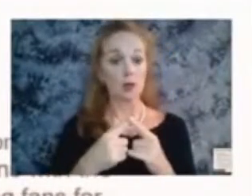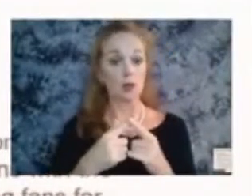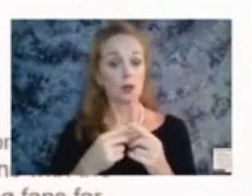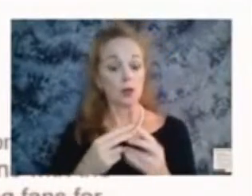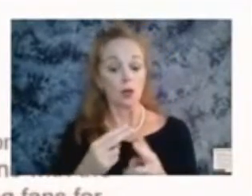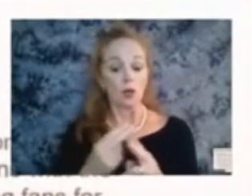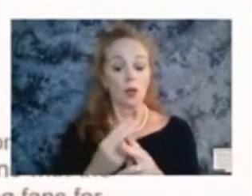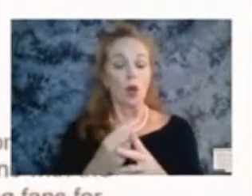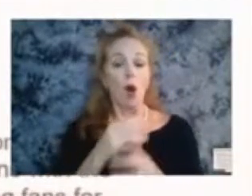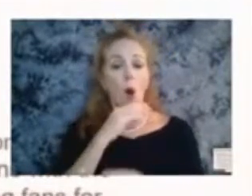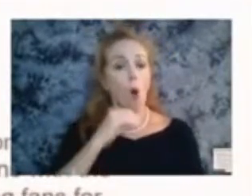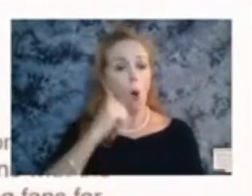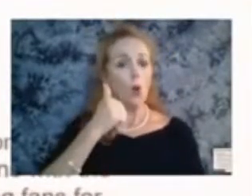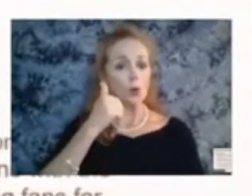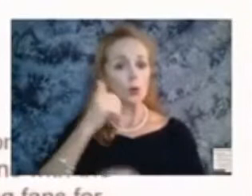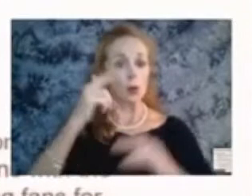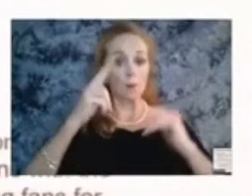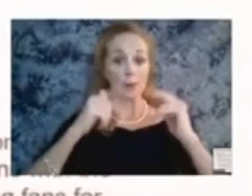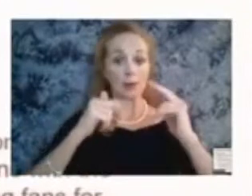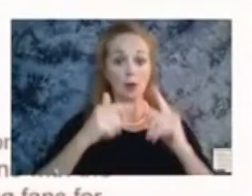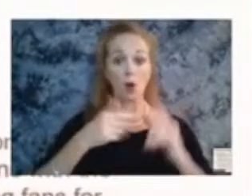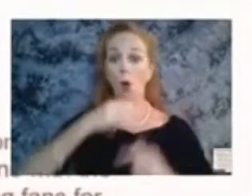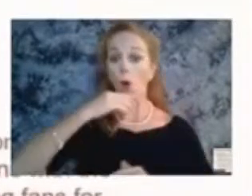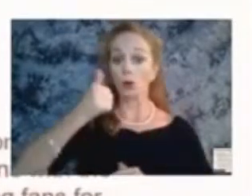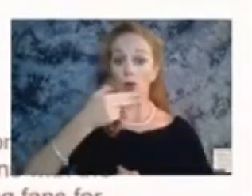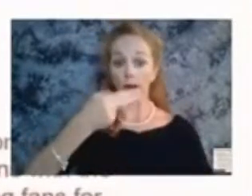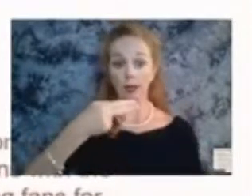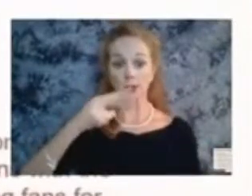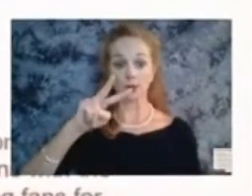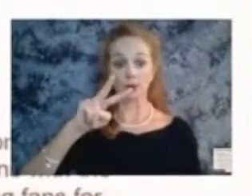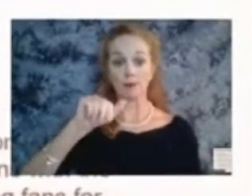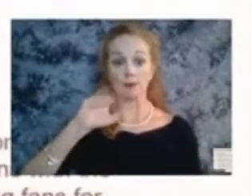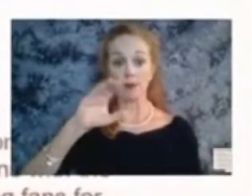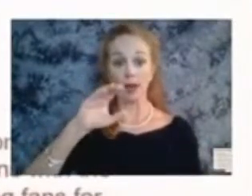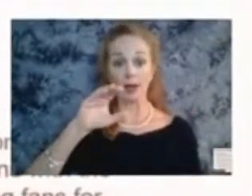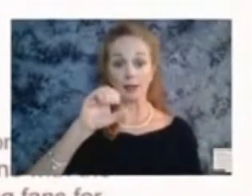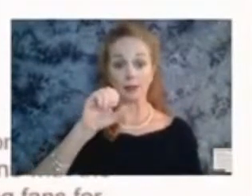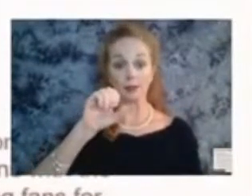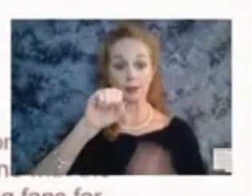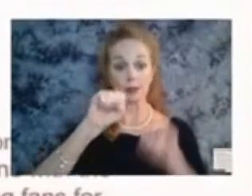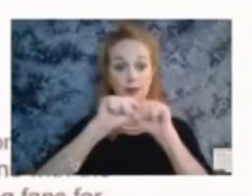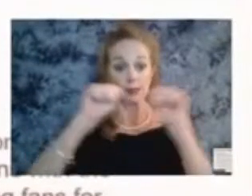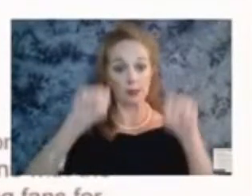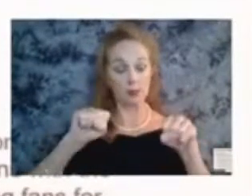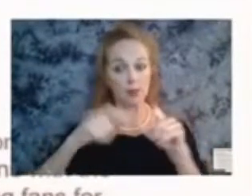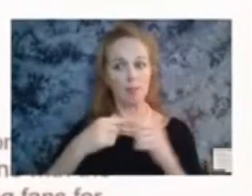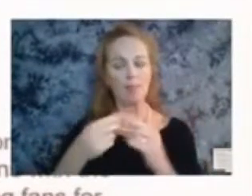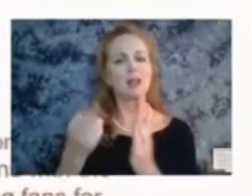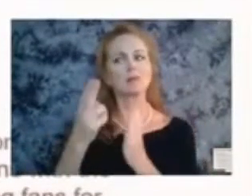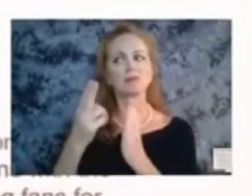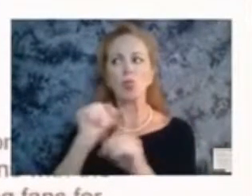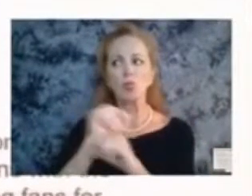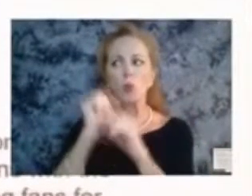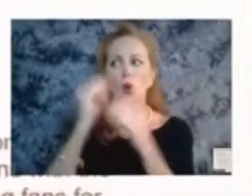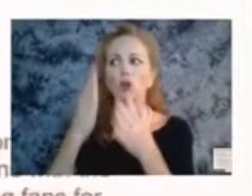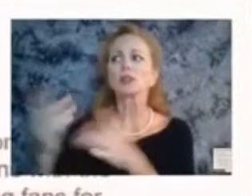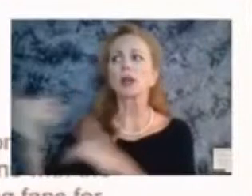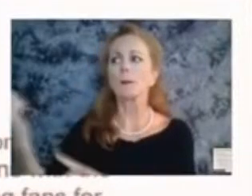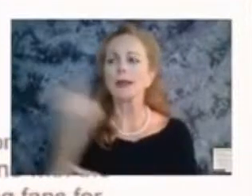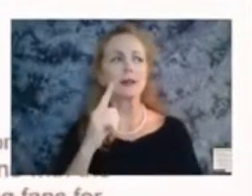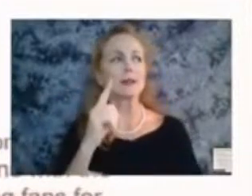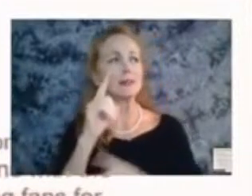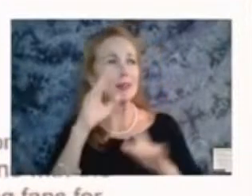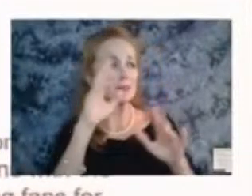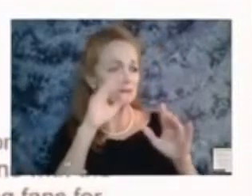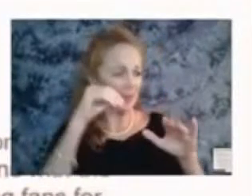older buildings, in our older HVAC systems. So they come in, the contractors come in and they literally tear apart the entire